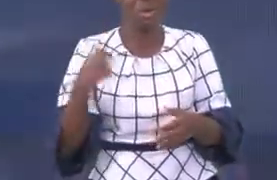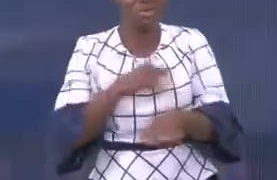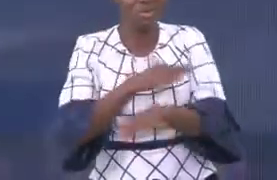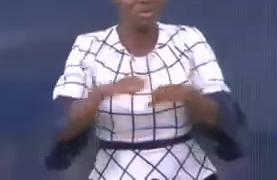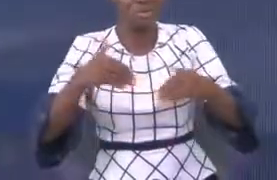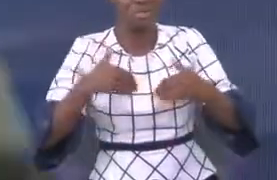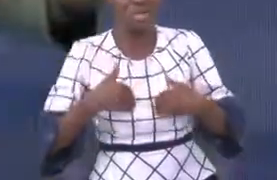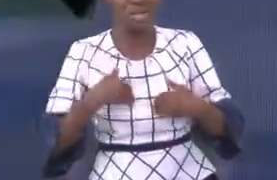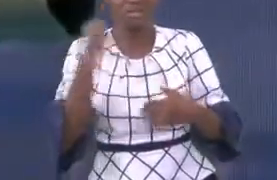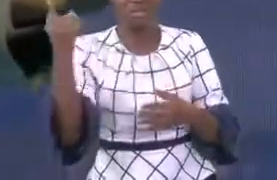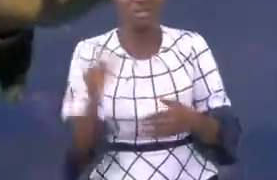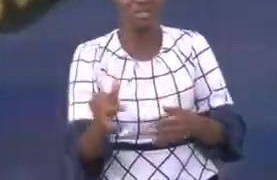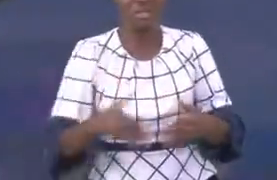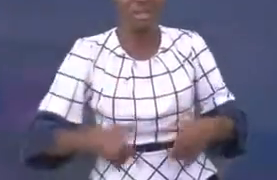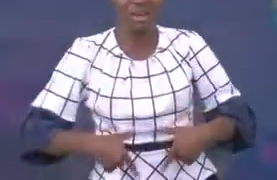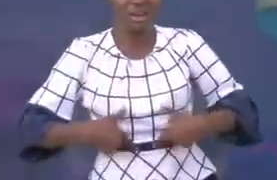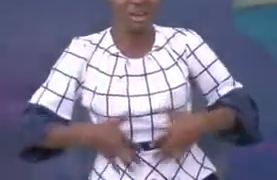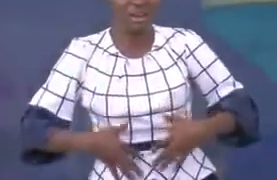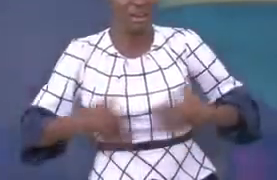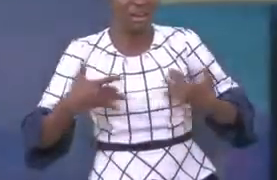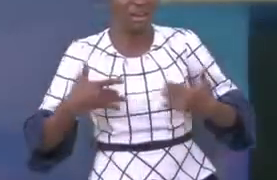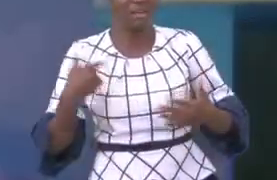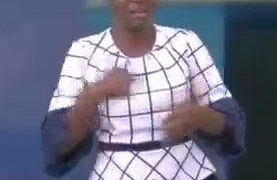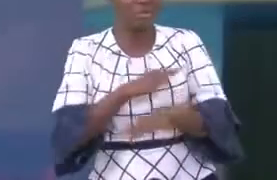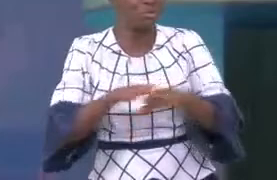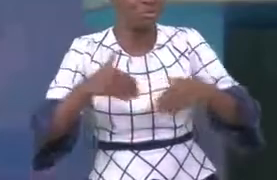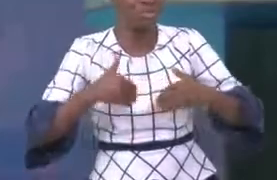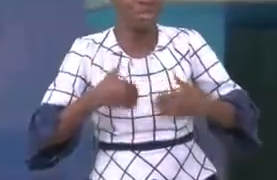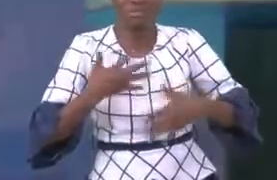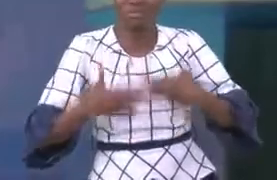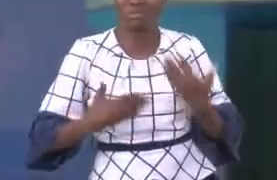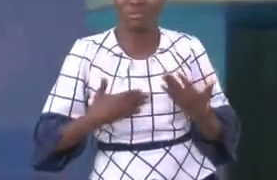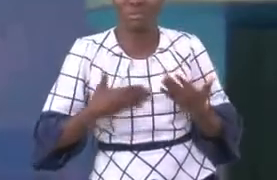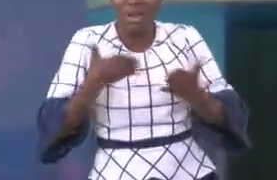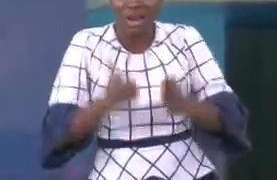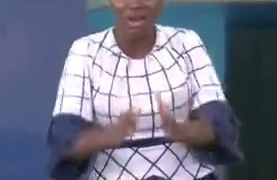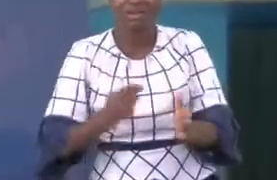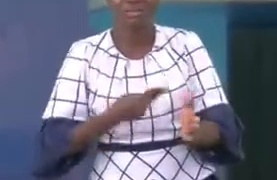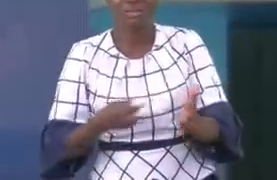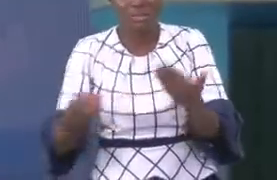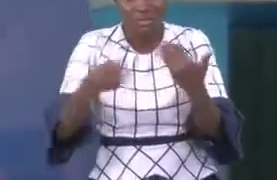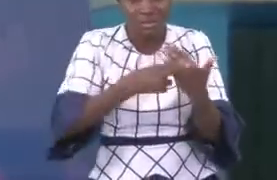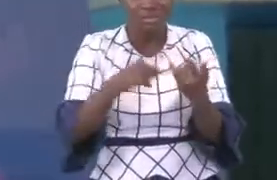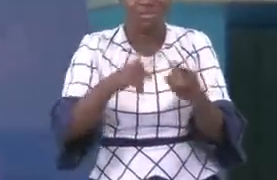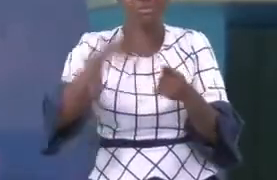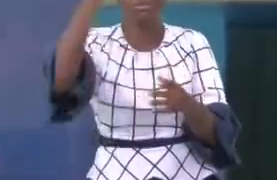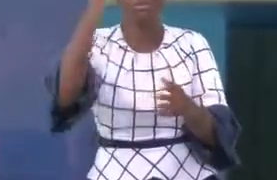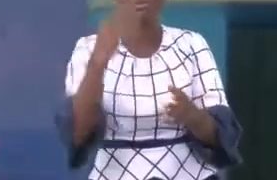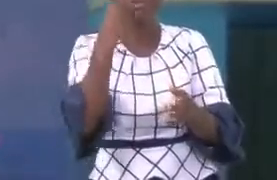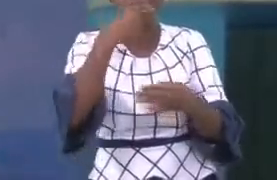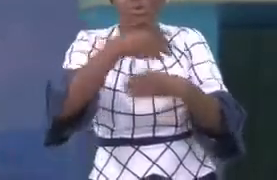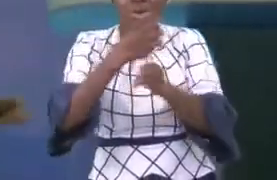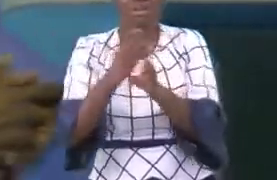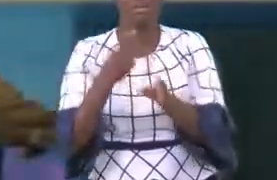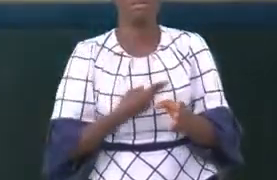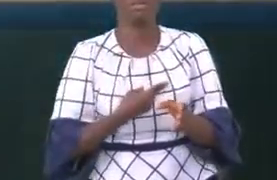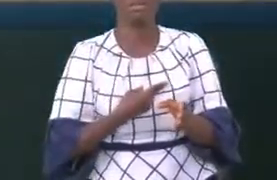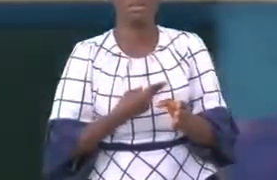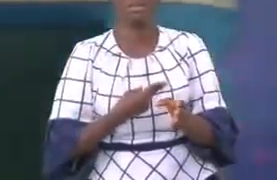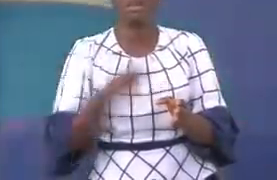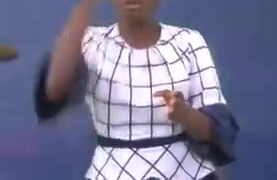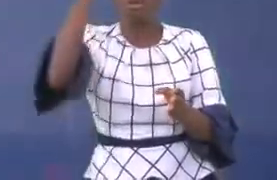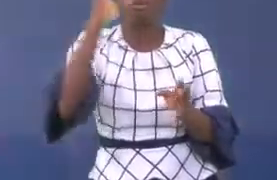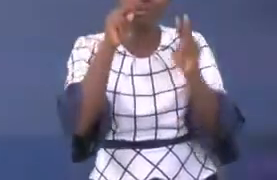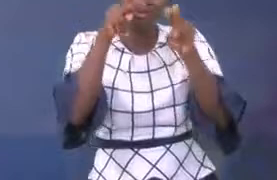made us. He's looking at us. Why are we suffering like this? Why are we sick like this? Why are we sinful like this?